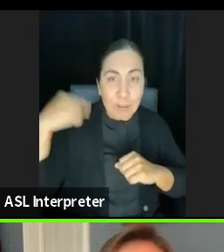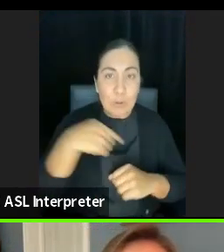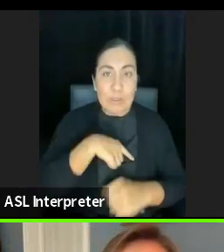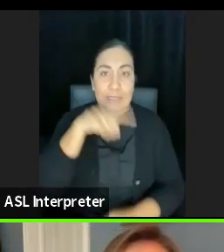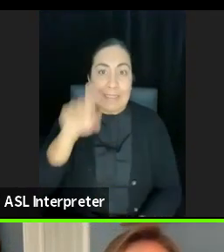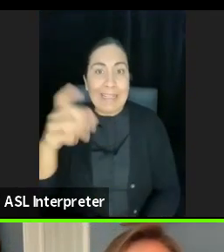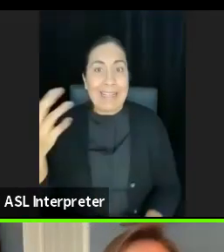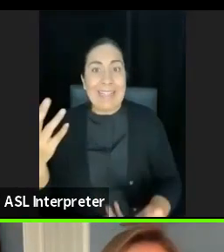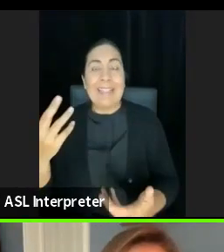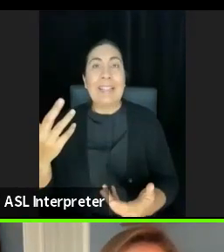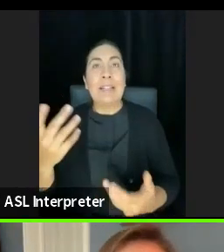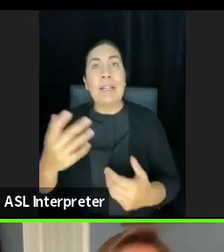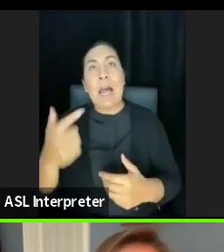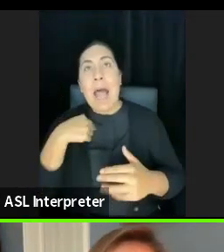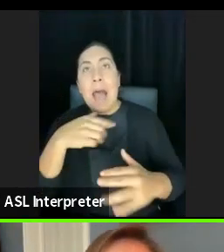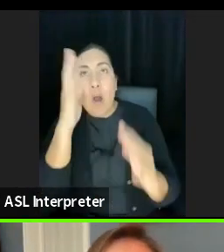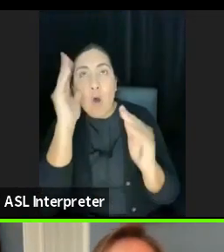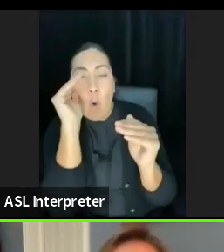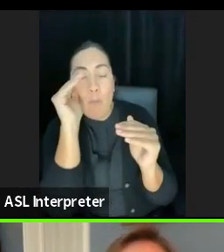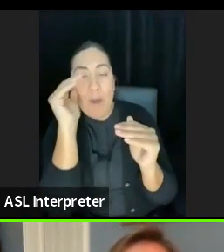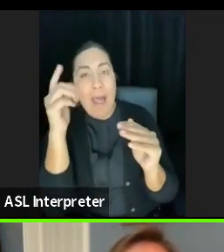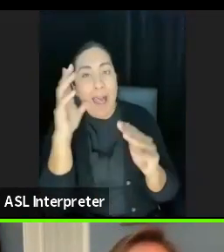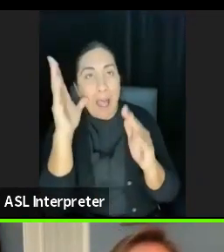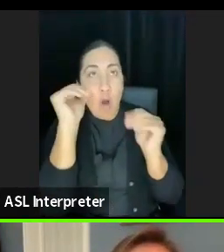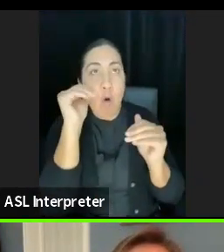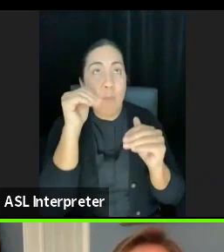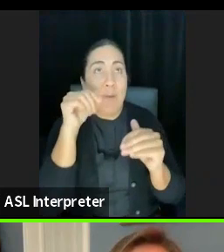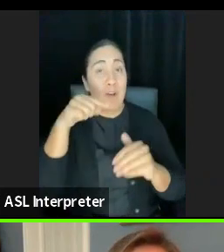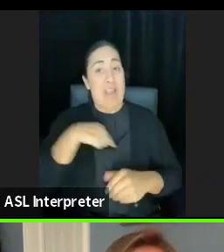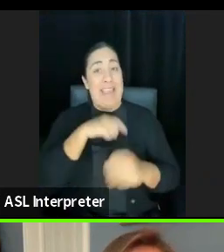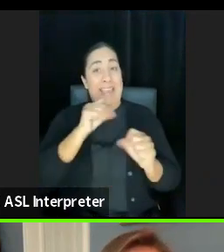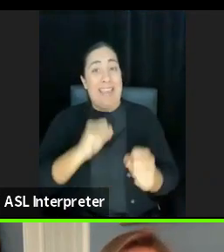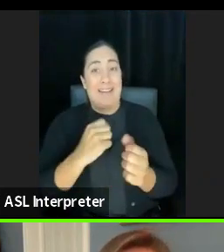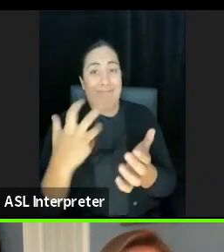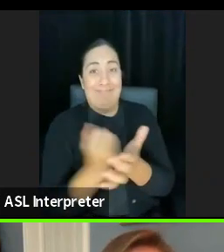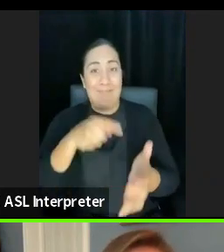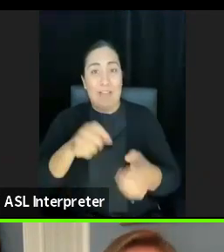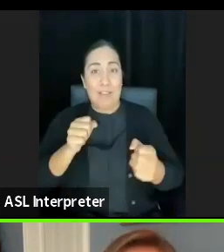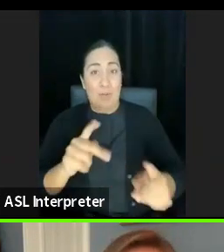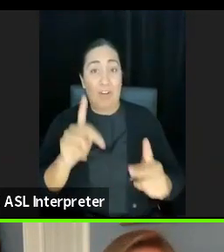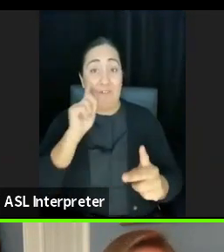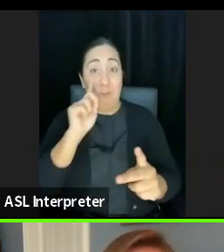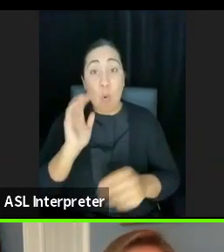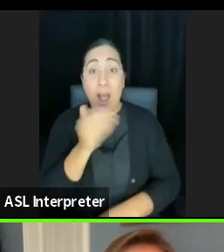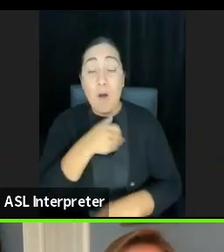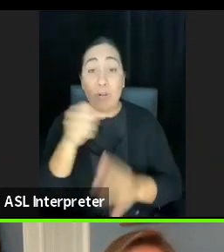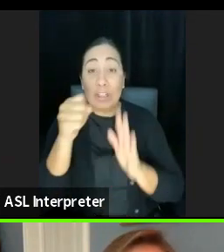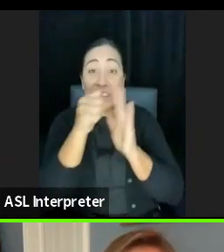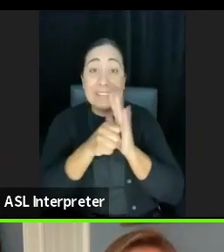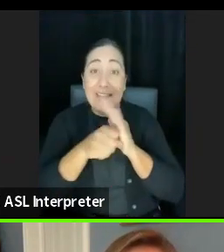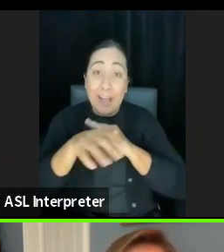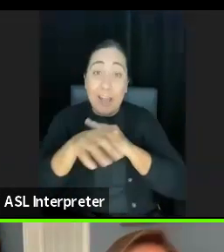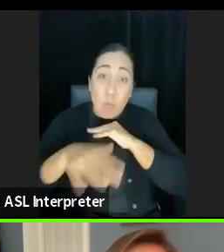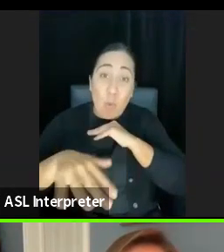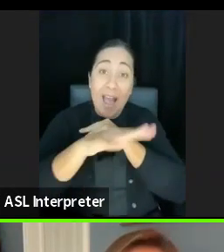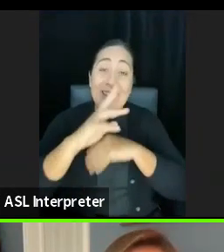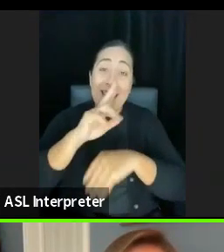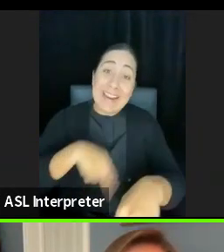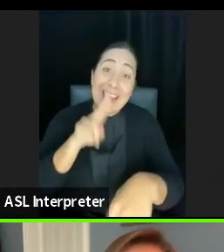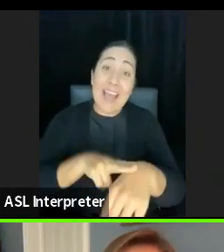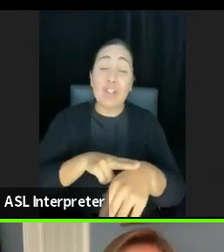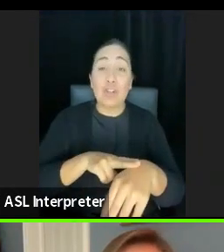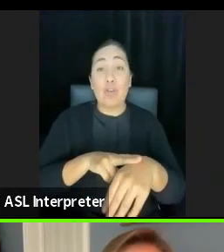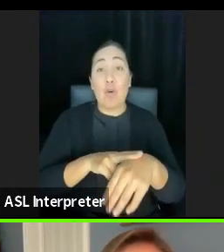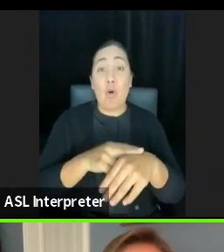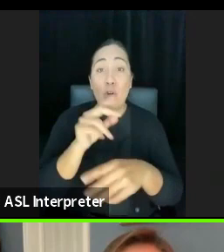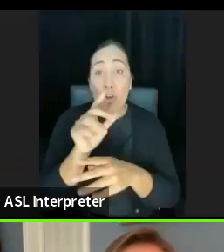and I hope that this is an opportunity for our statewide, our national, our tribal leaders, our general